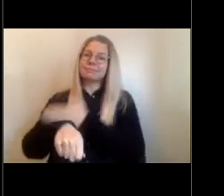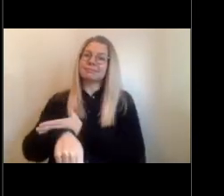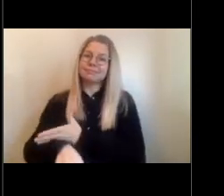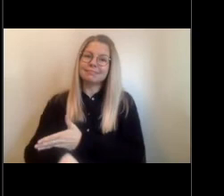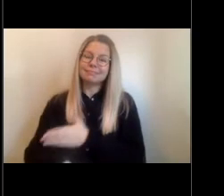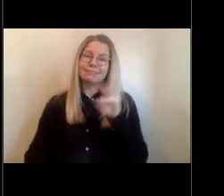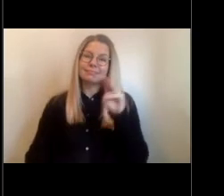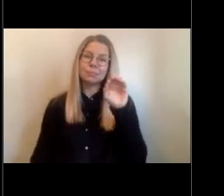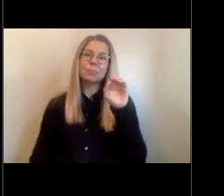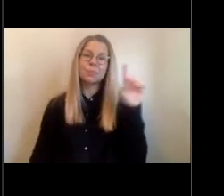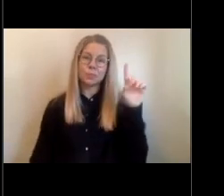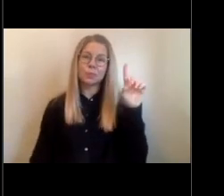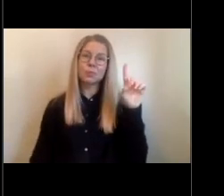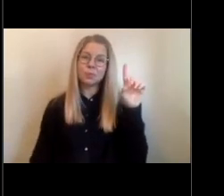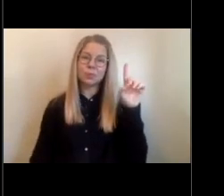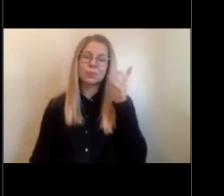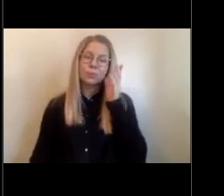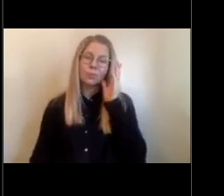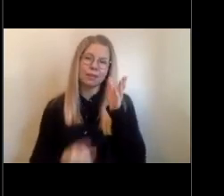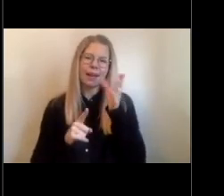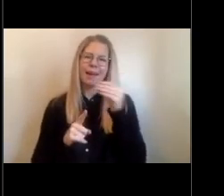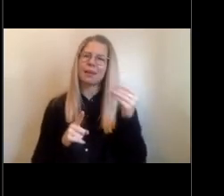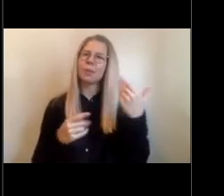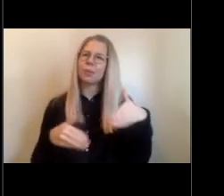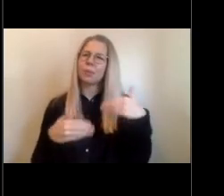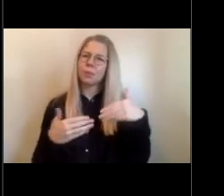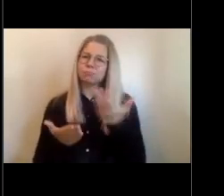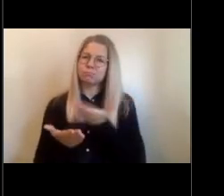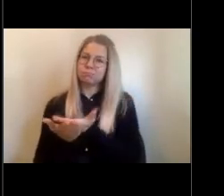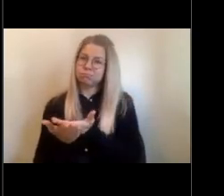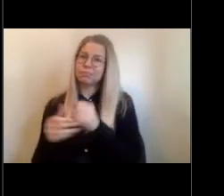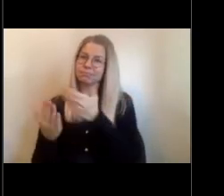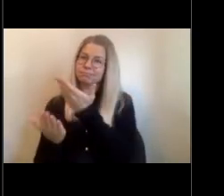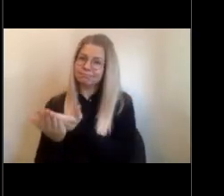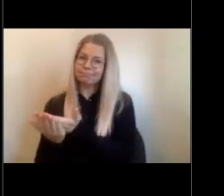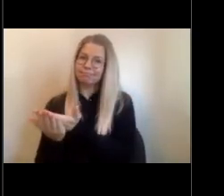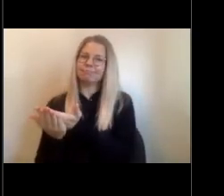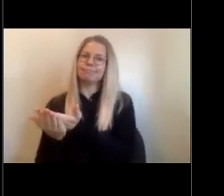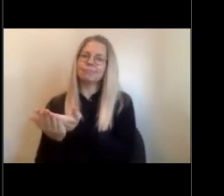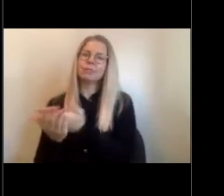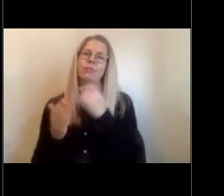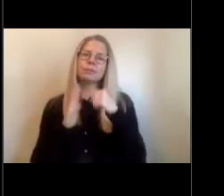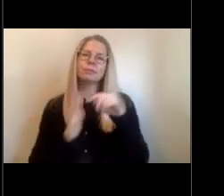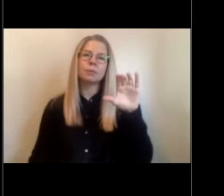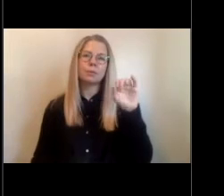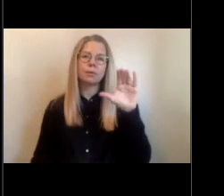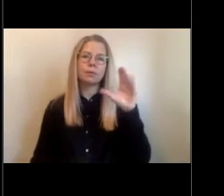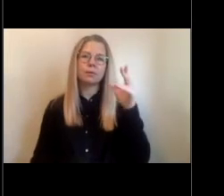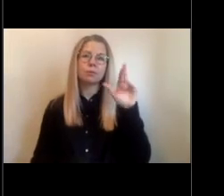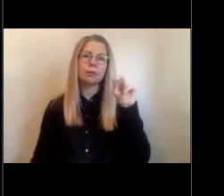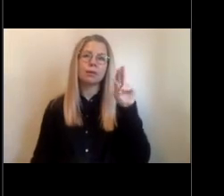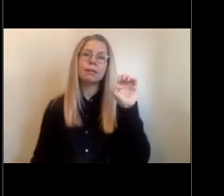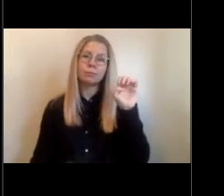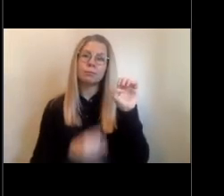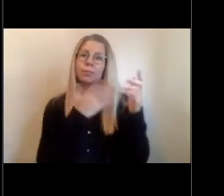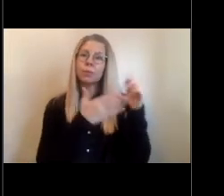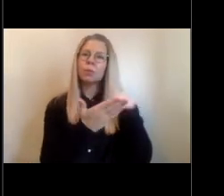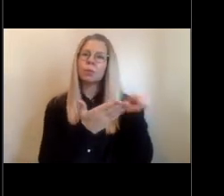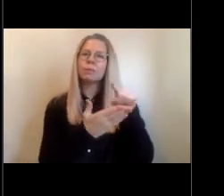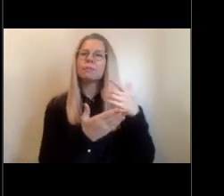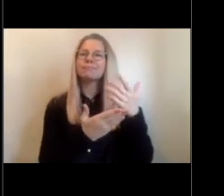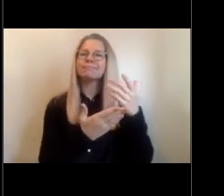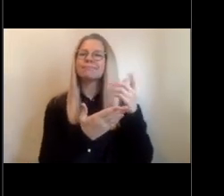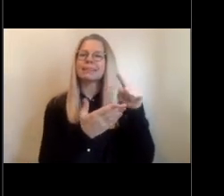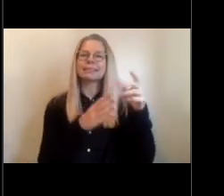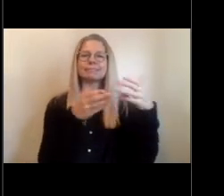the really big scientific reviews that take all the data and do a really solid analysis to give us a direction on how